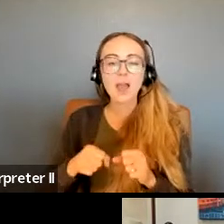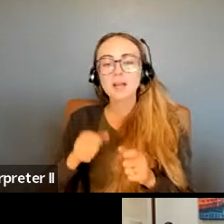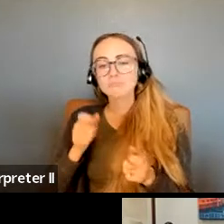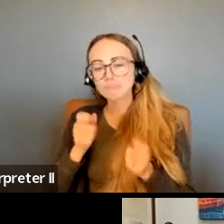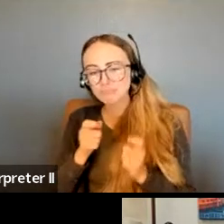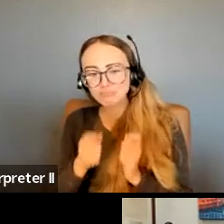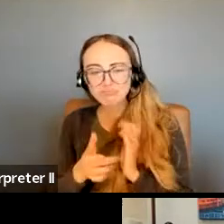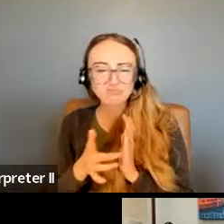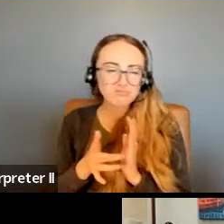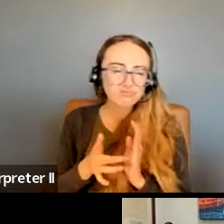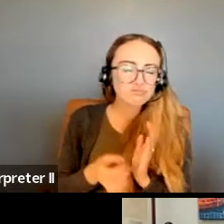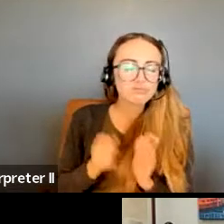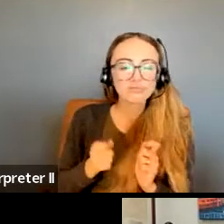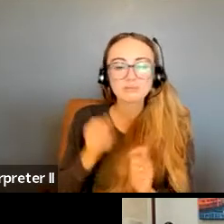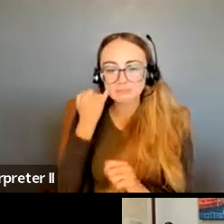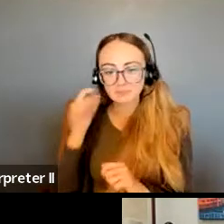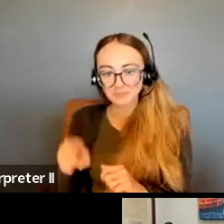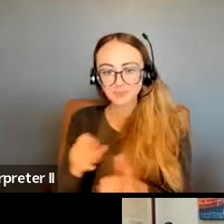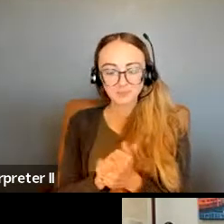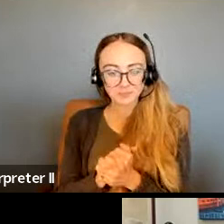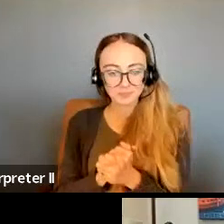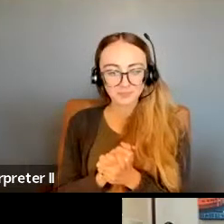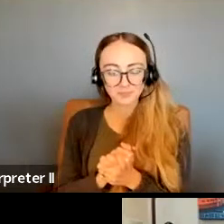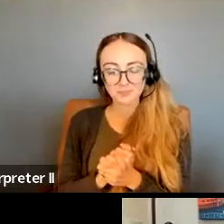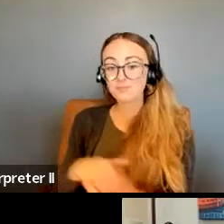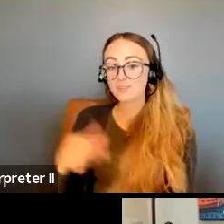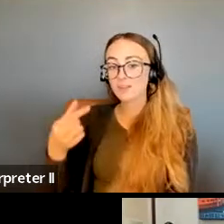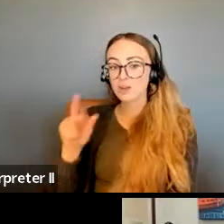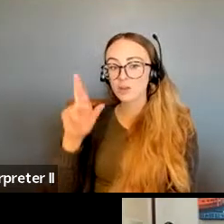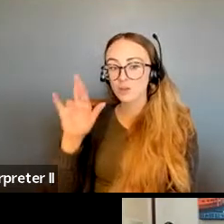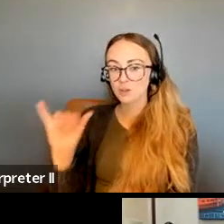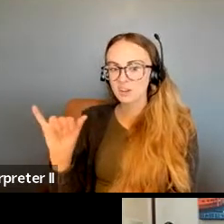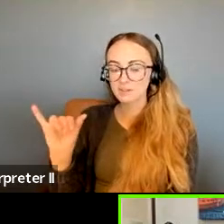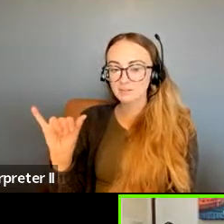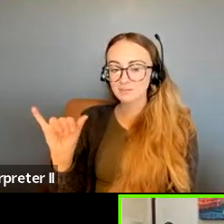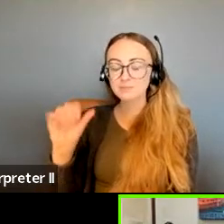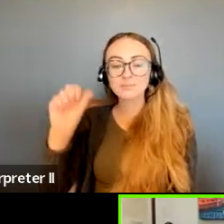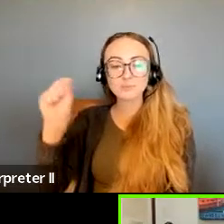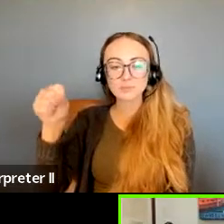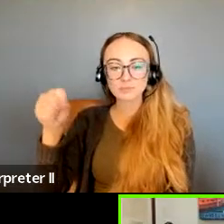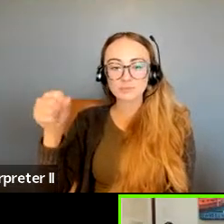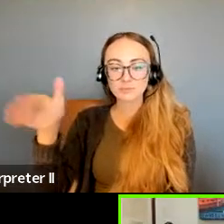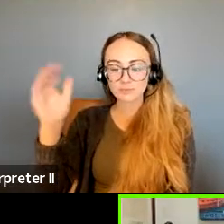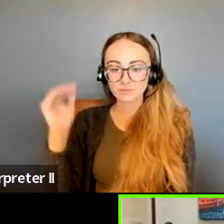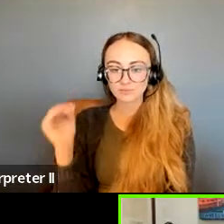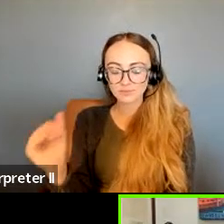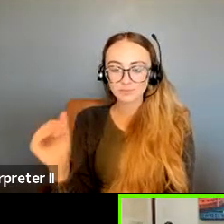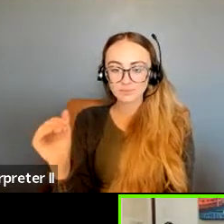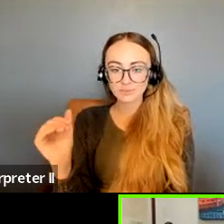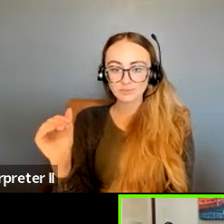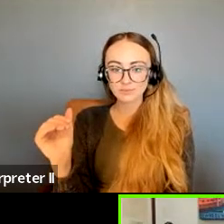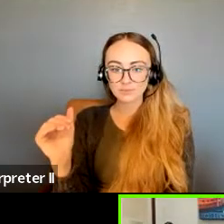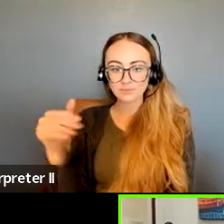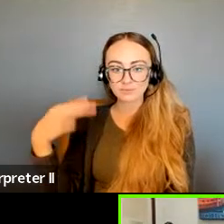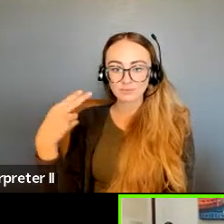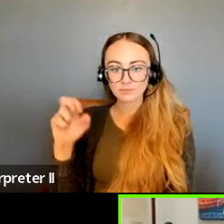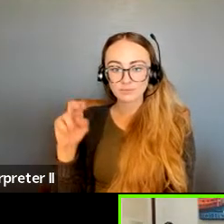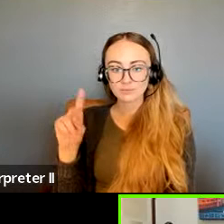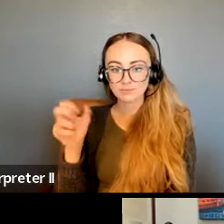conforming, and editorial changes. Mr. Cash. Councilmember Gray. Yes. Councilmember Gray votes yes. Councilmember